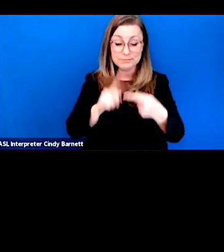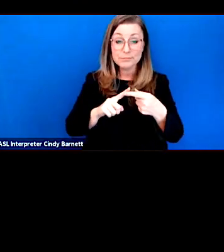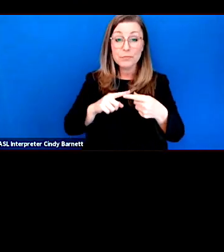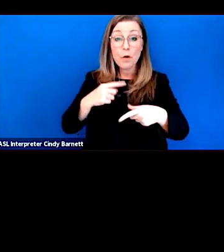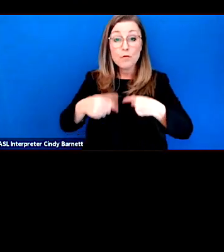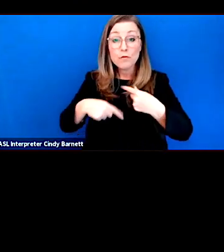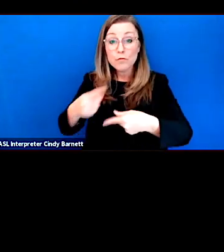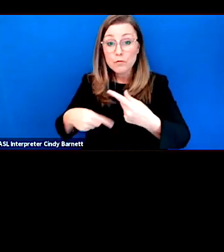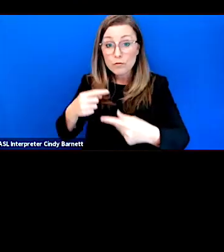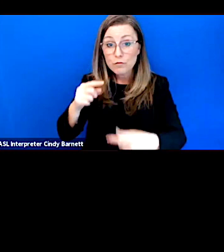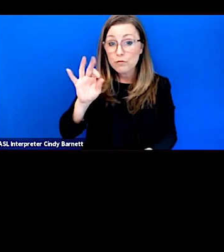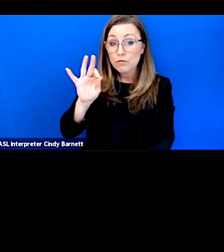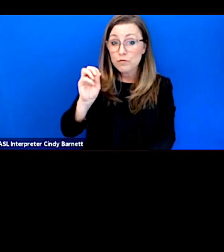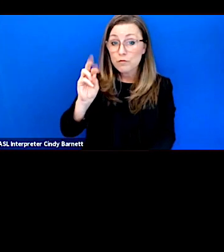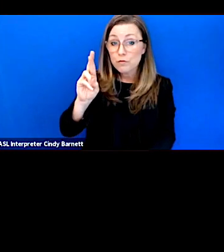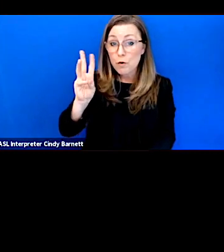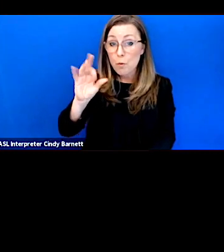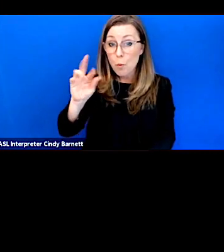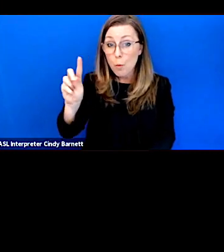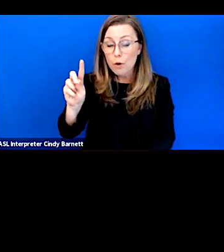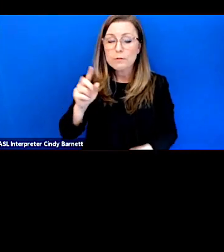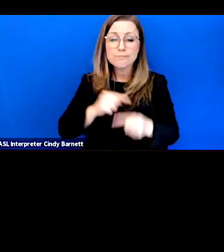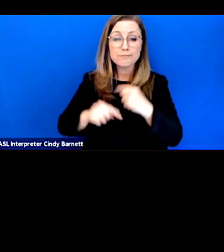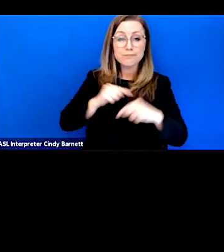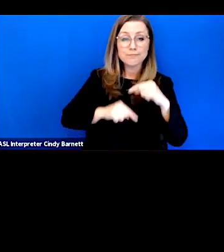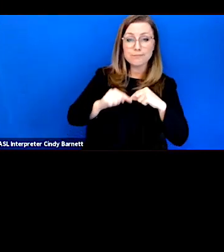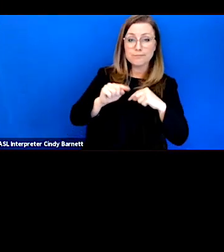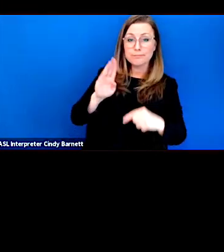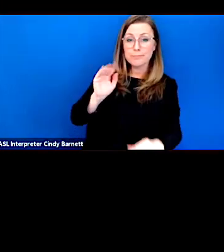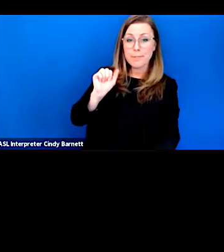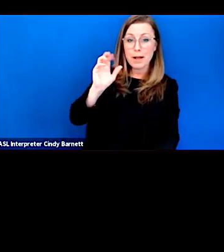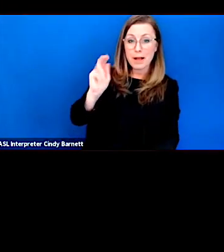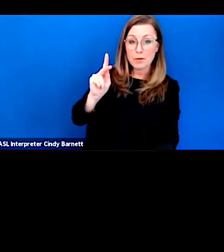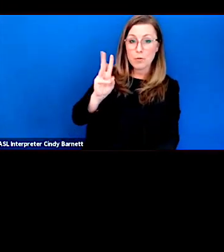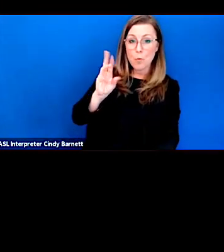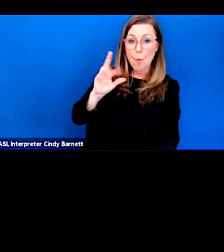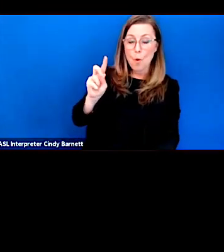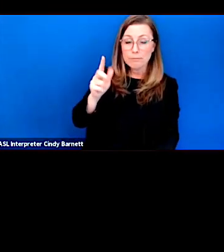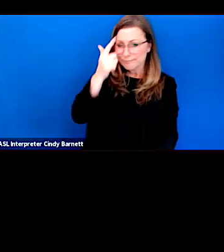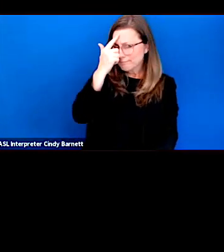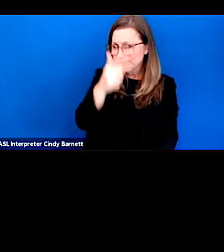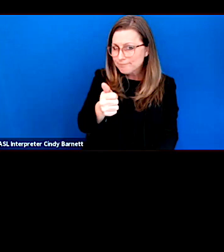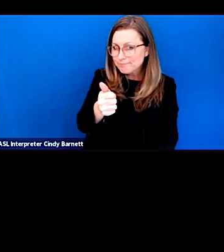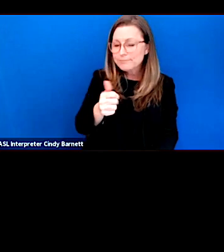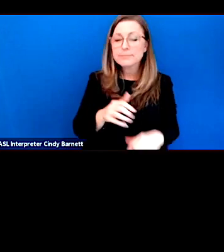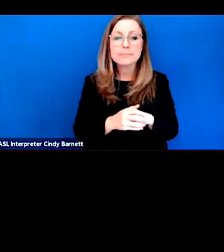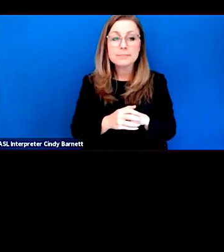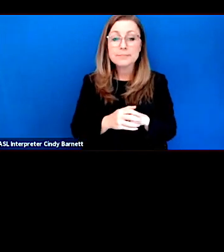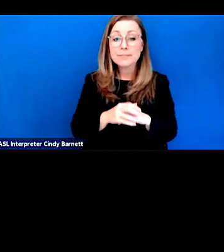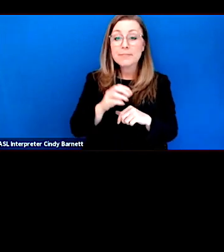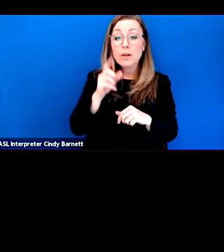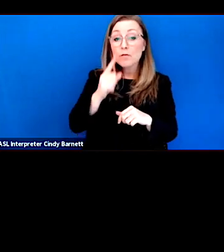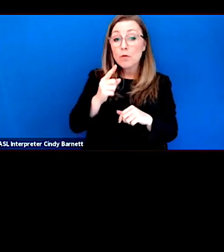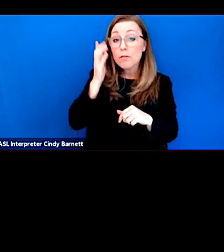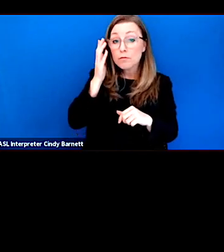the literature that emerges during forward and backward snowballing, you will apply the same selection filters we've discussed before, and those are